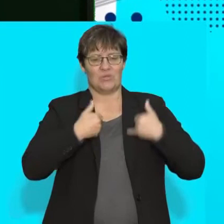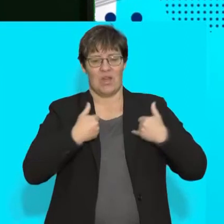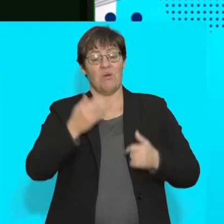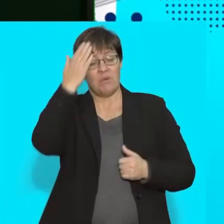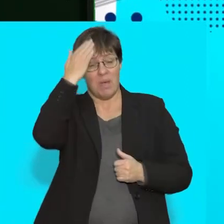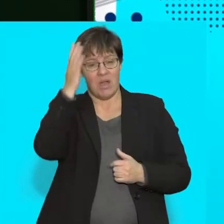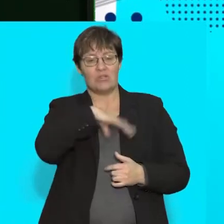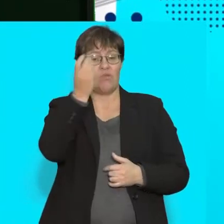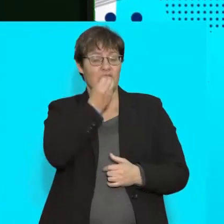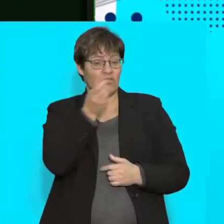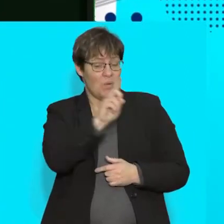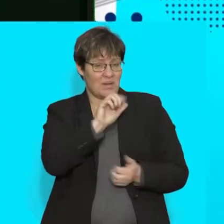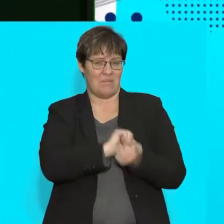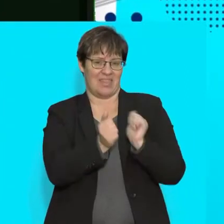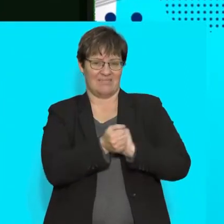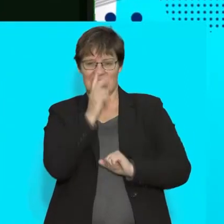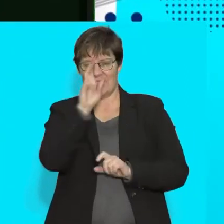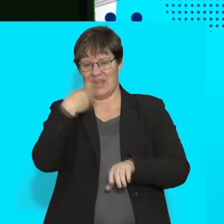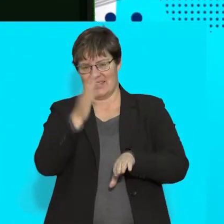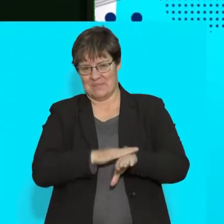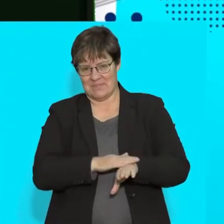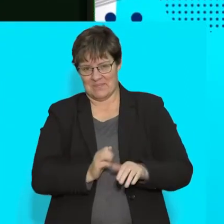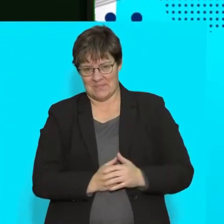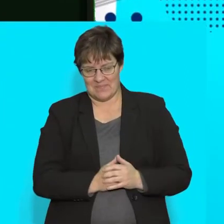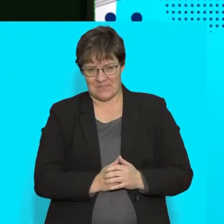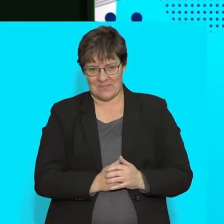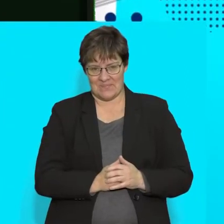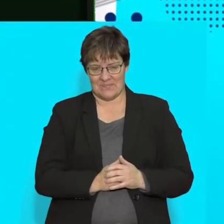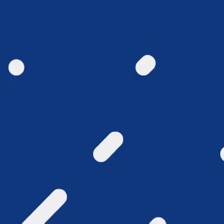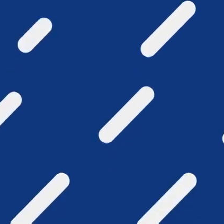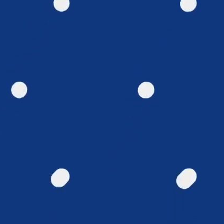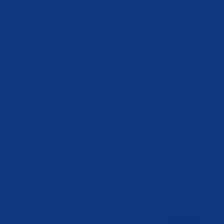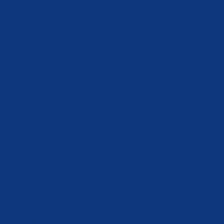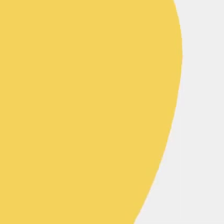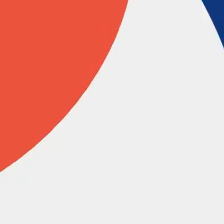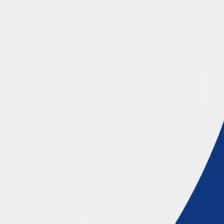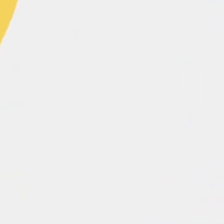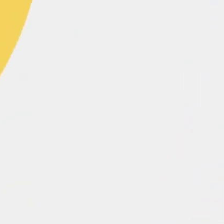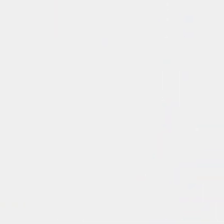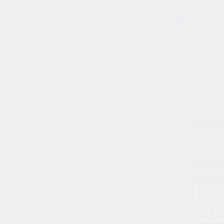mathematics is food for the soul. Until next time.